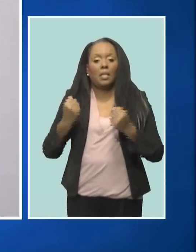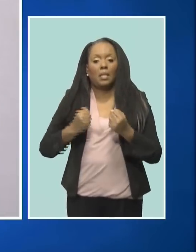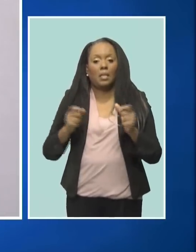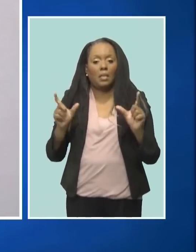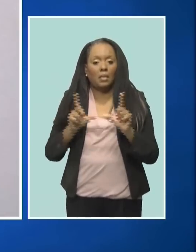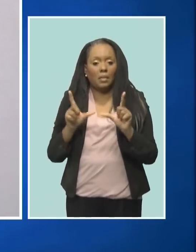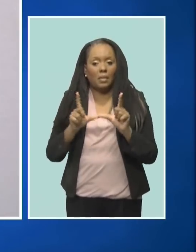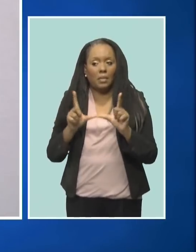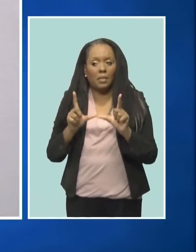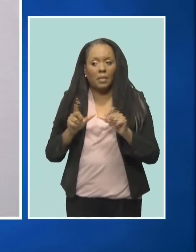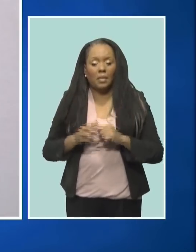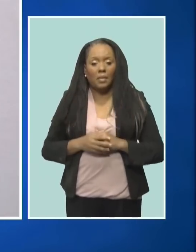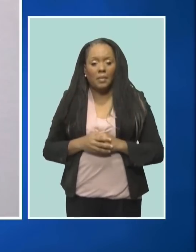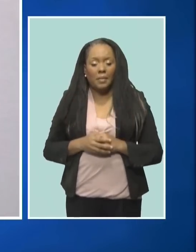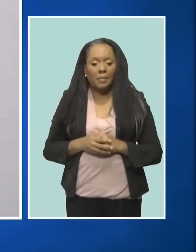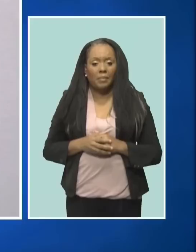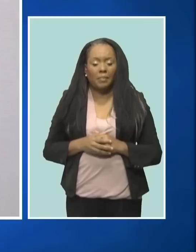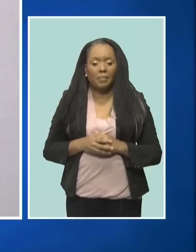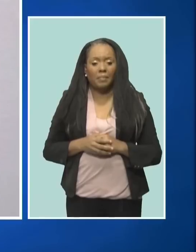If your